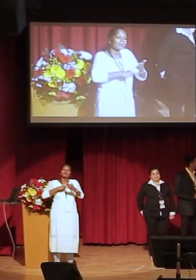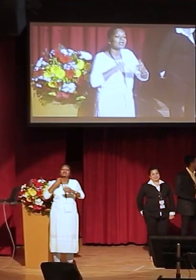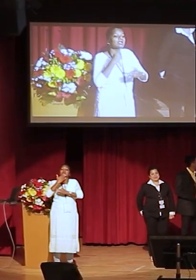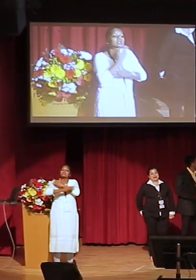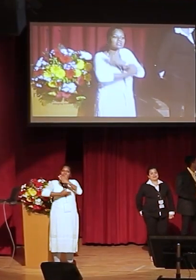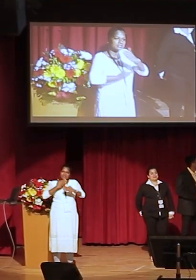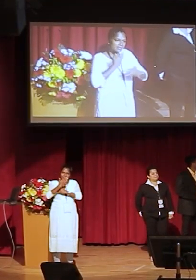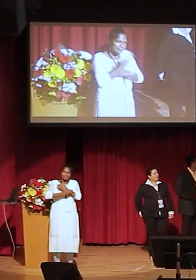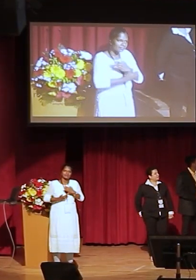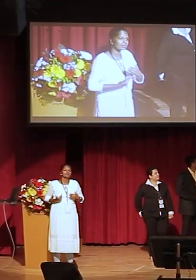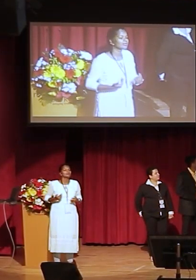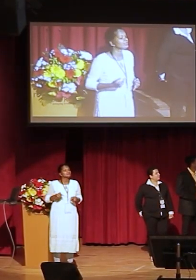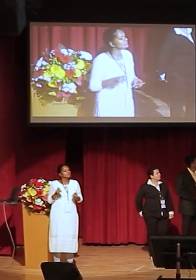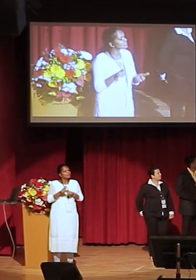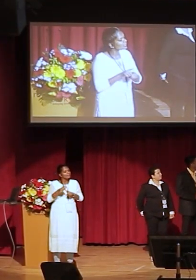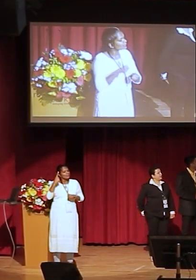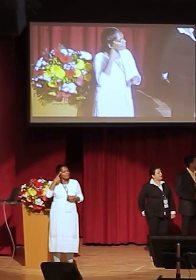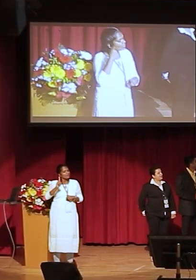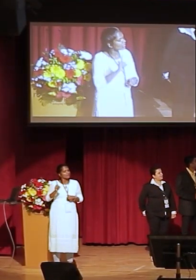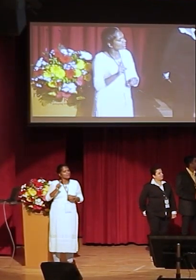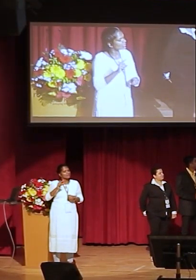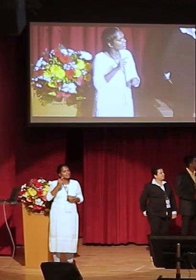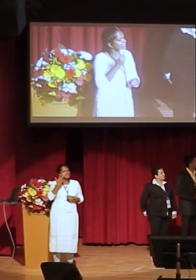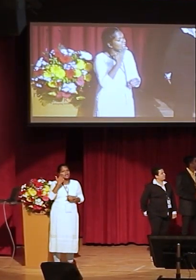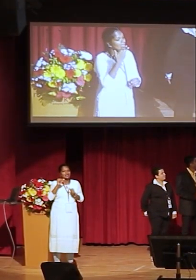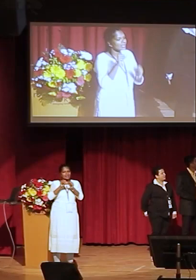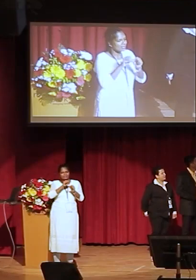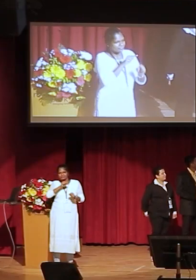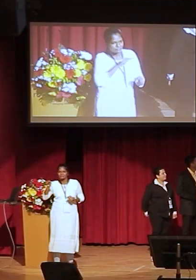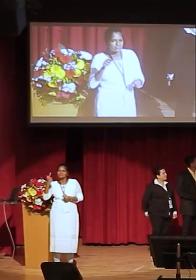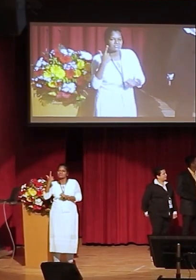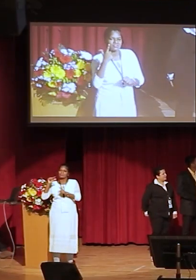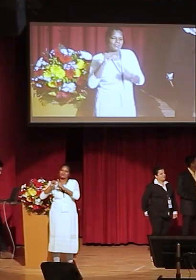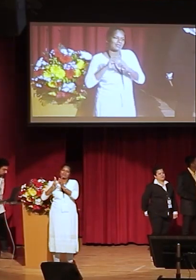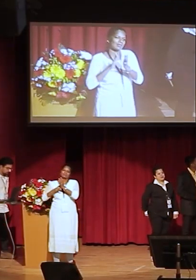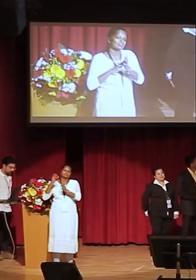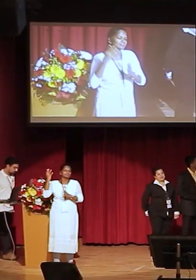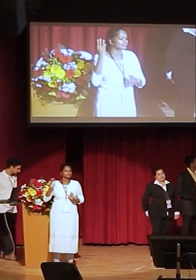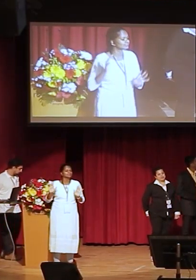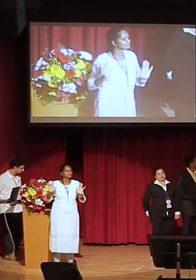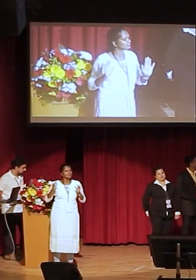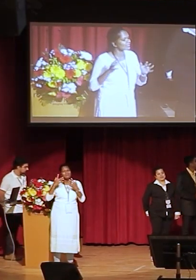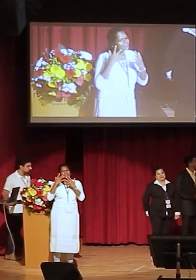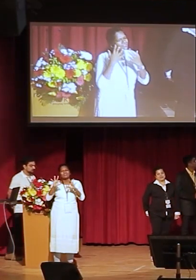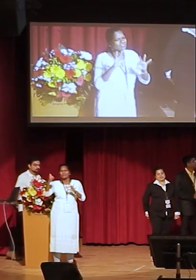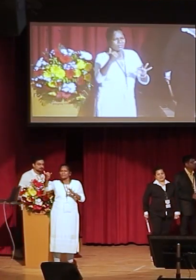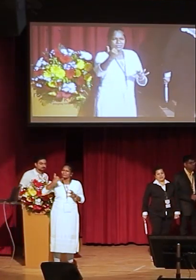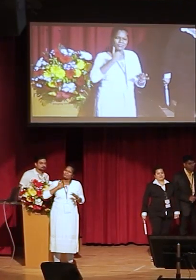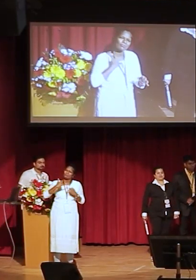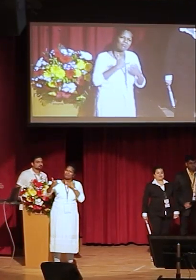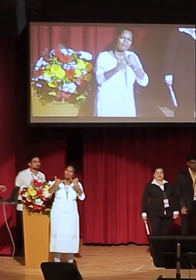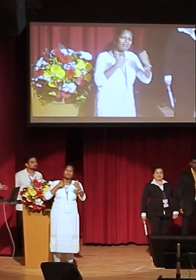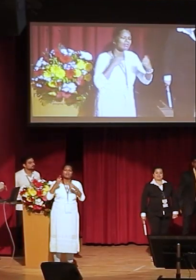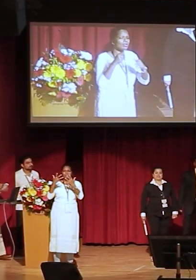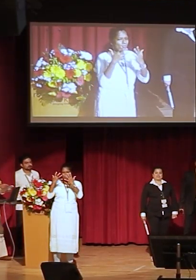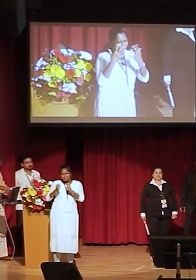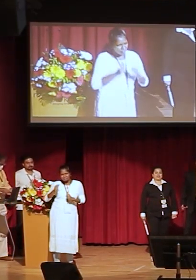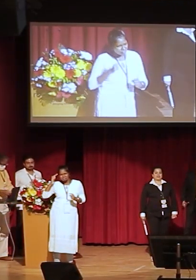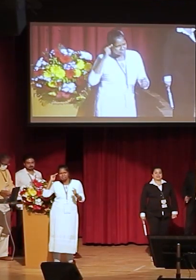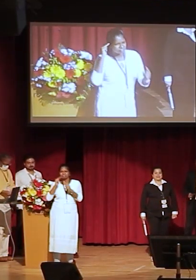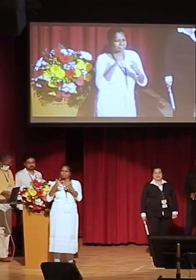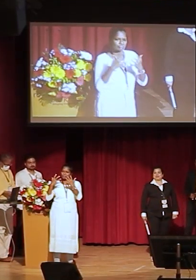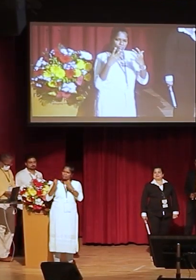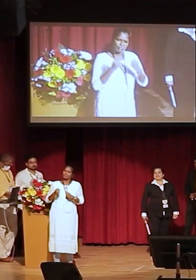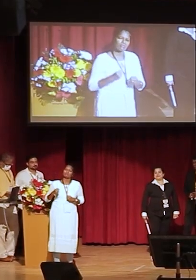disability. Our helplines are on from 9 a.m. to 7 p.m. So feel free to contact us if you're really